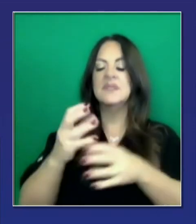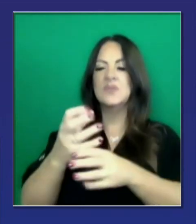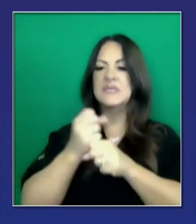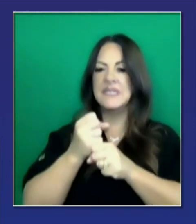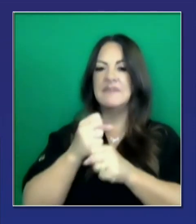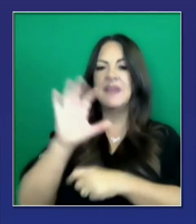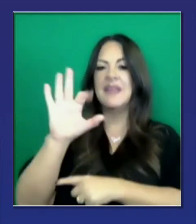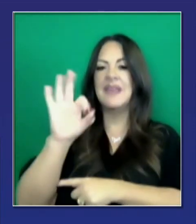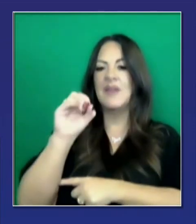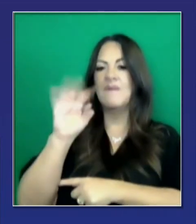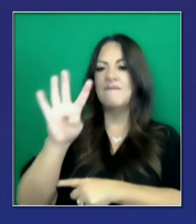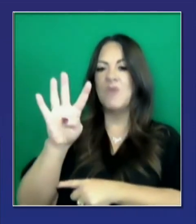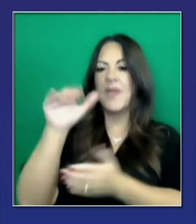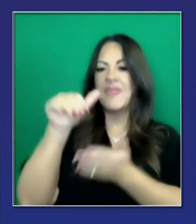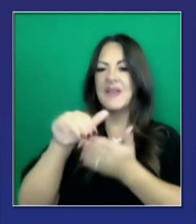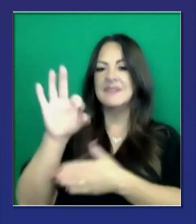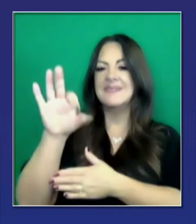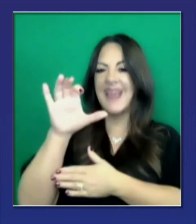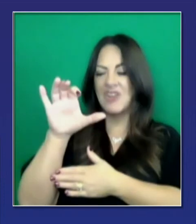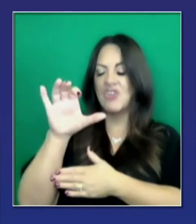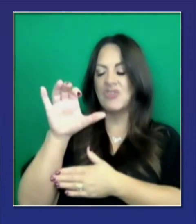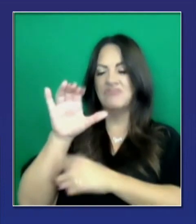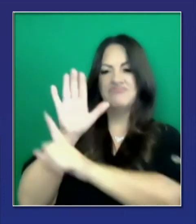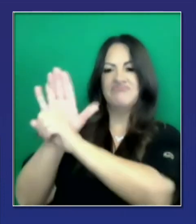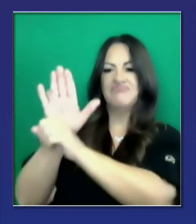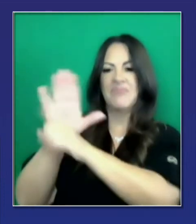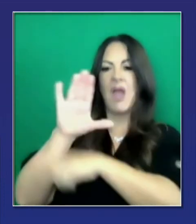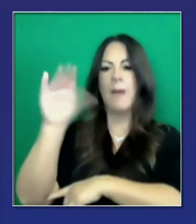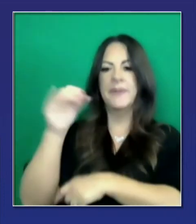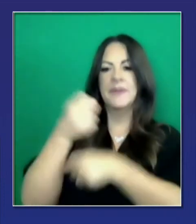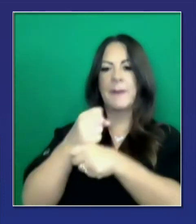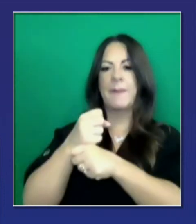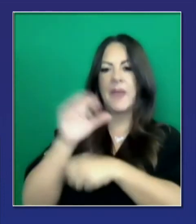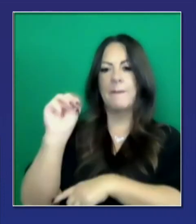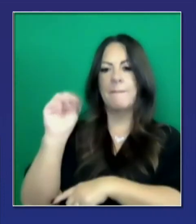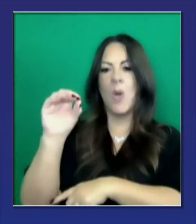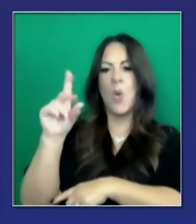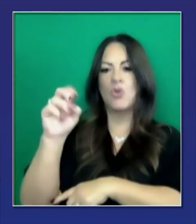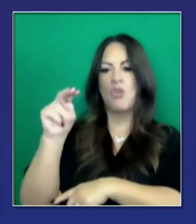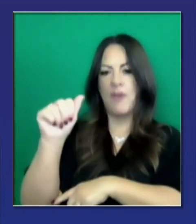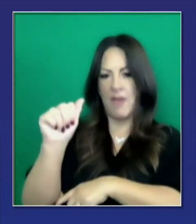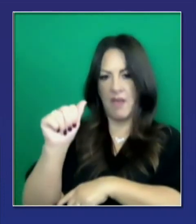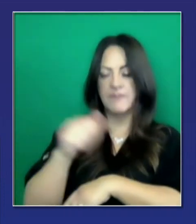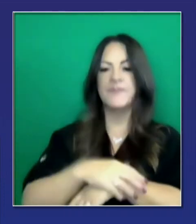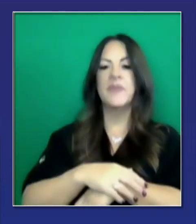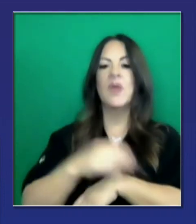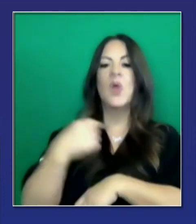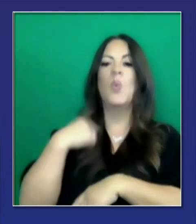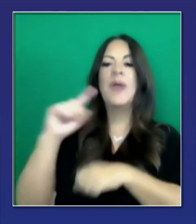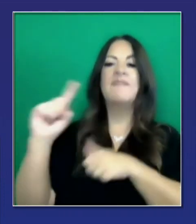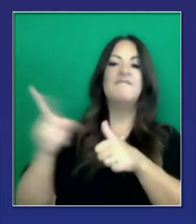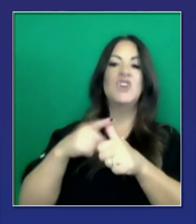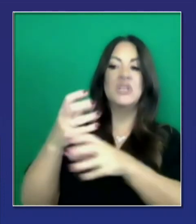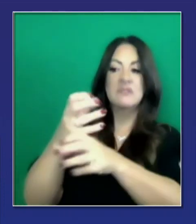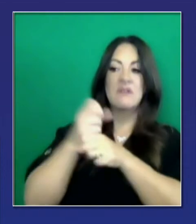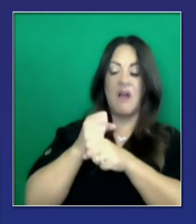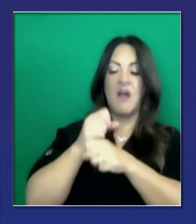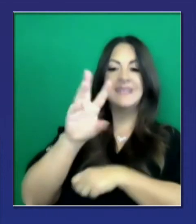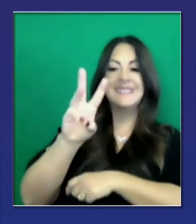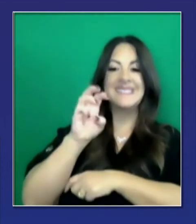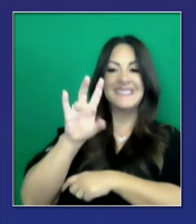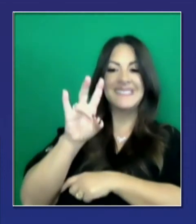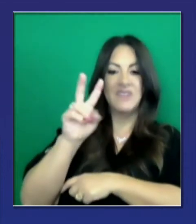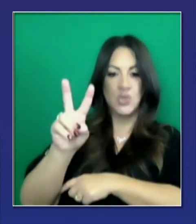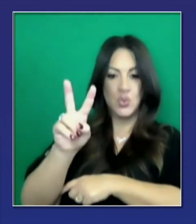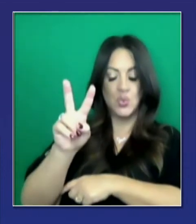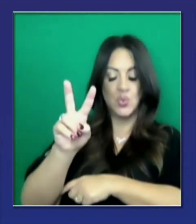904,900 doses of the Moderna vaccine. We received the first allocation of 672,000 plus